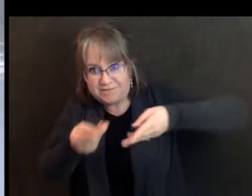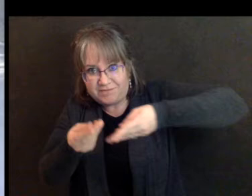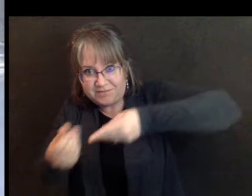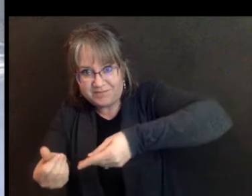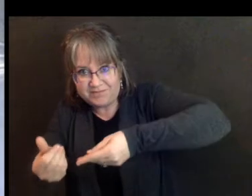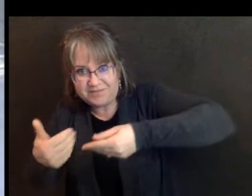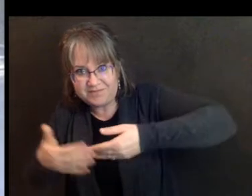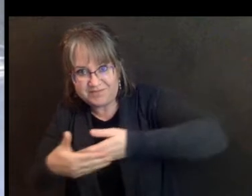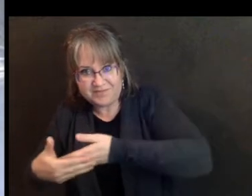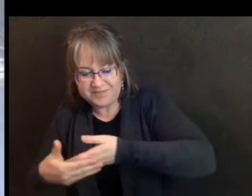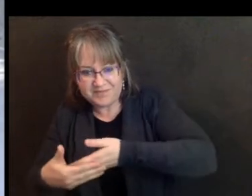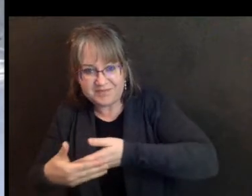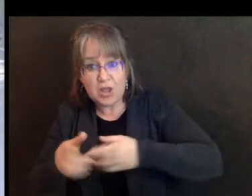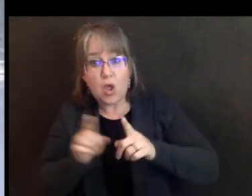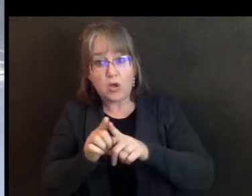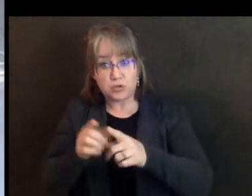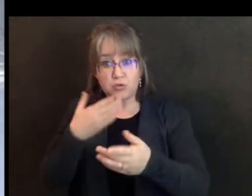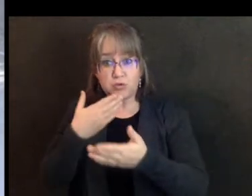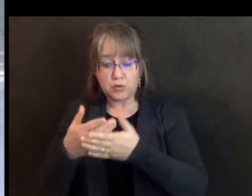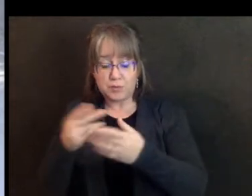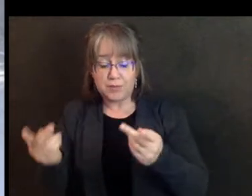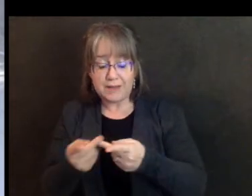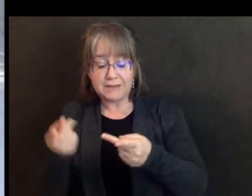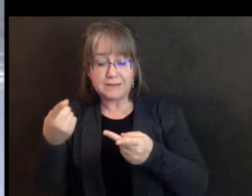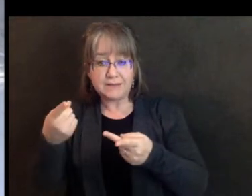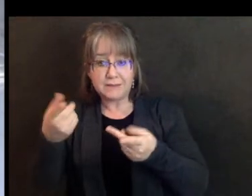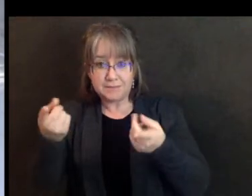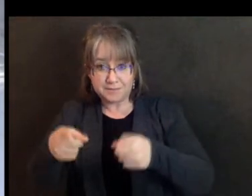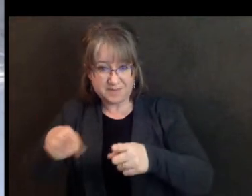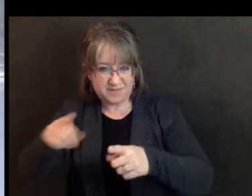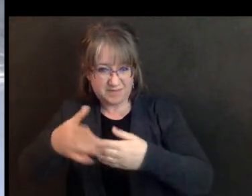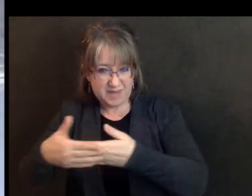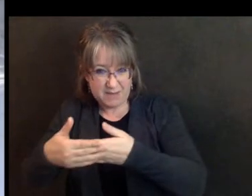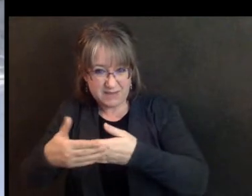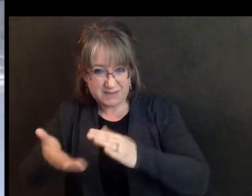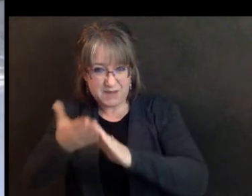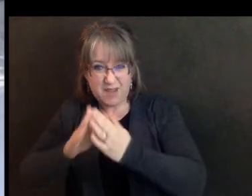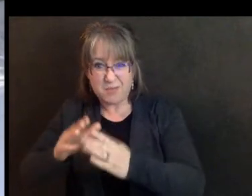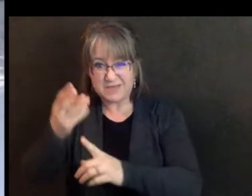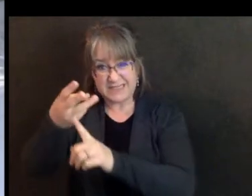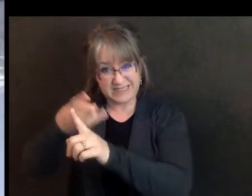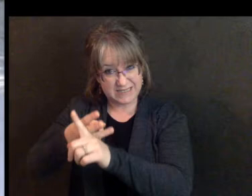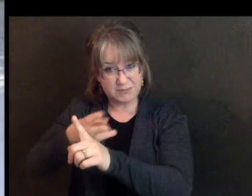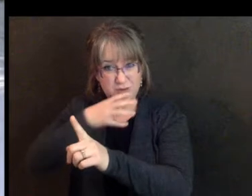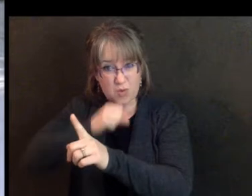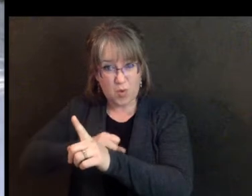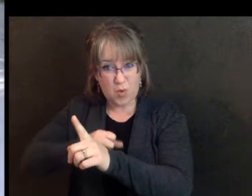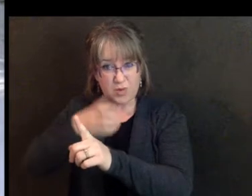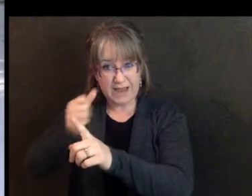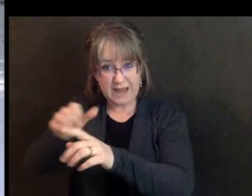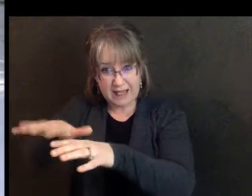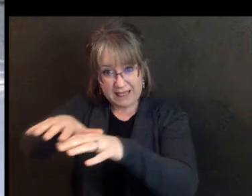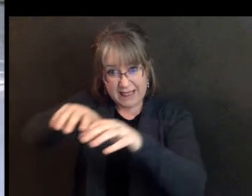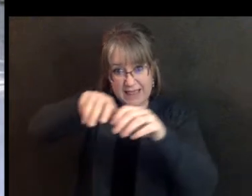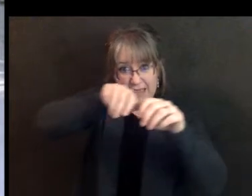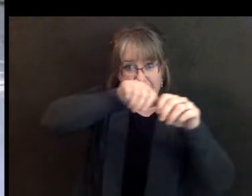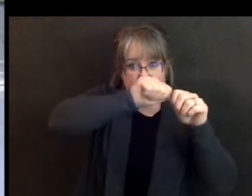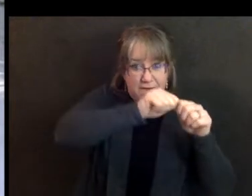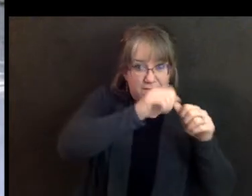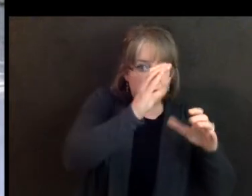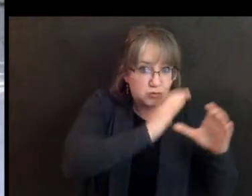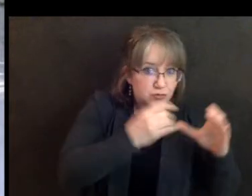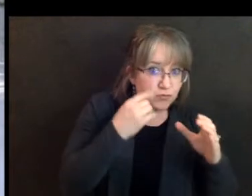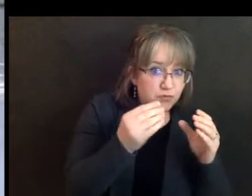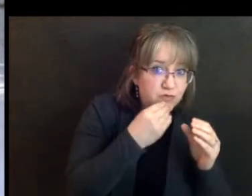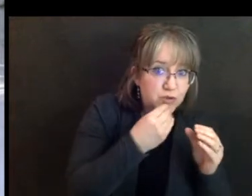they get old enough, up to 6 months old, that's when they start leaving the nest, to go and hunt for food as well and then return. So not too far